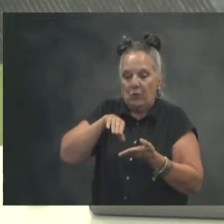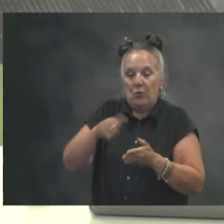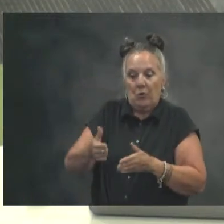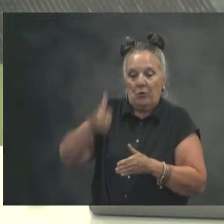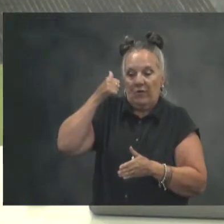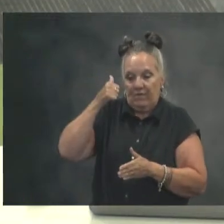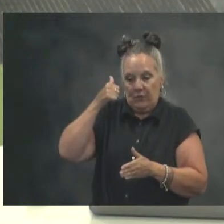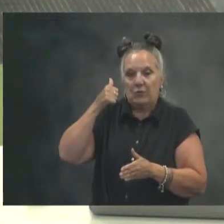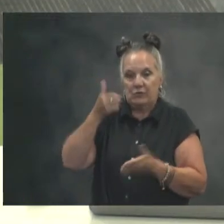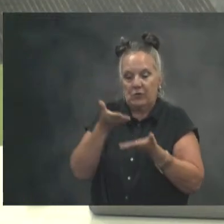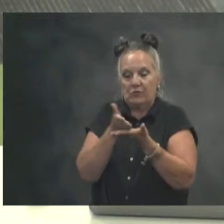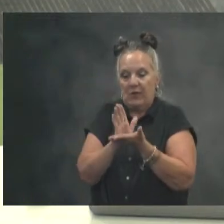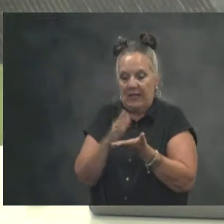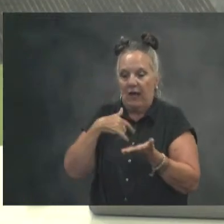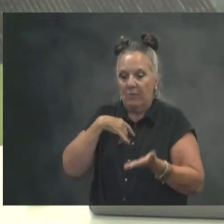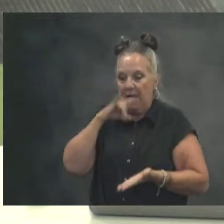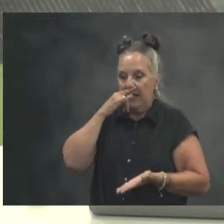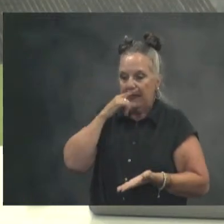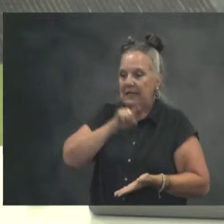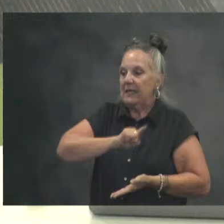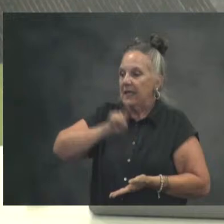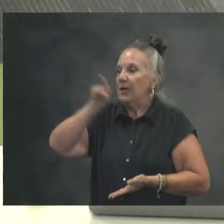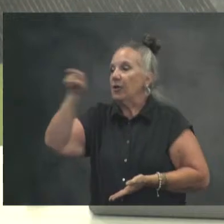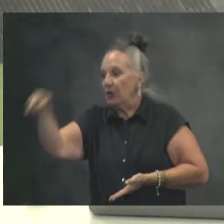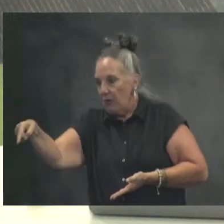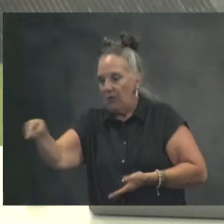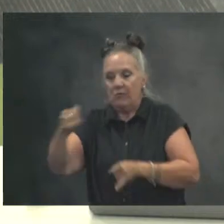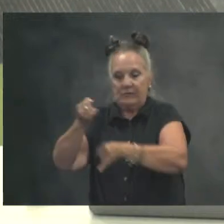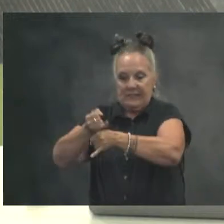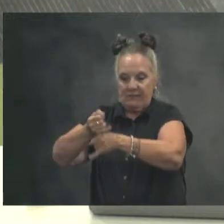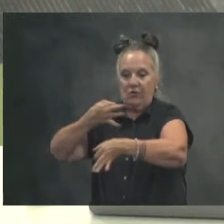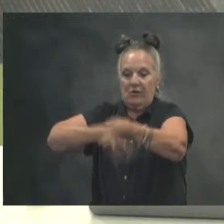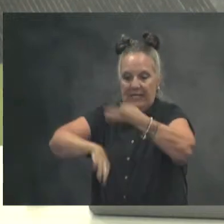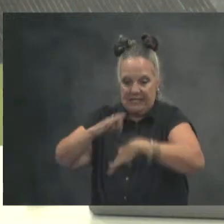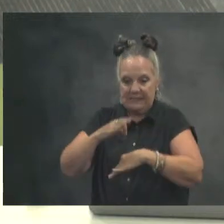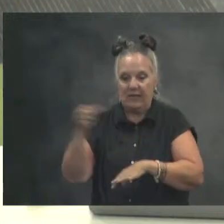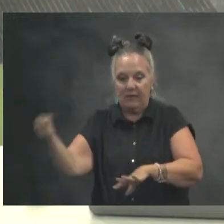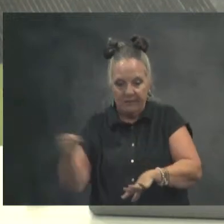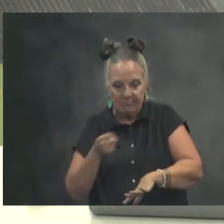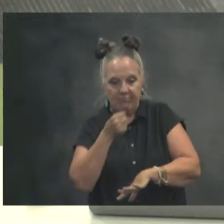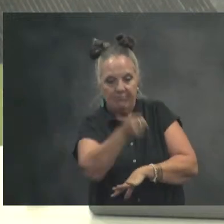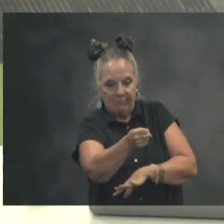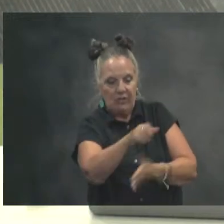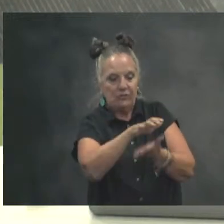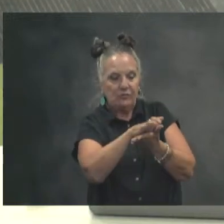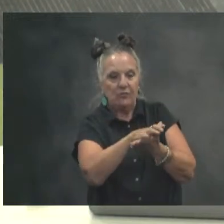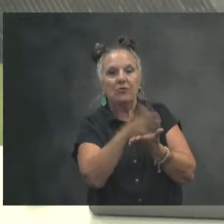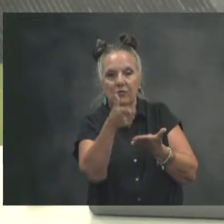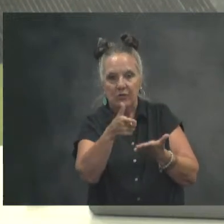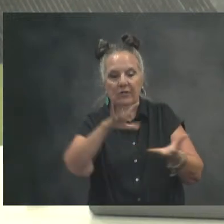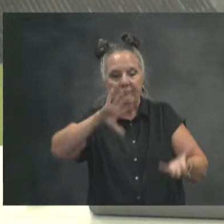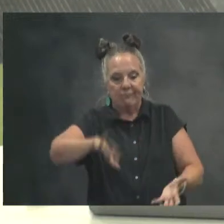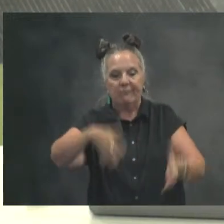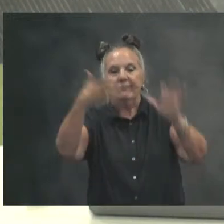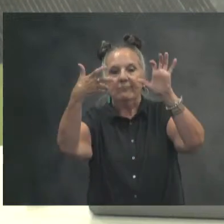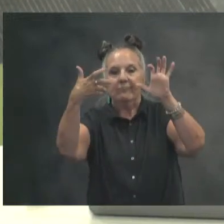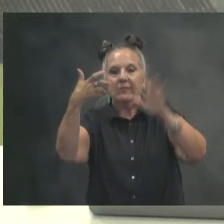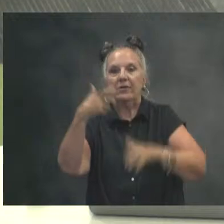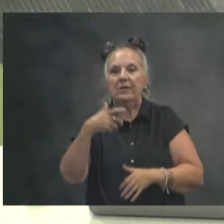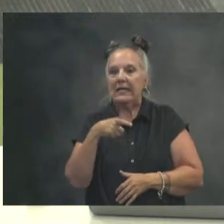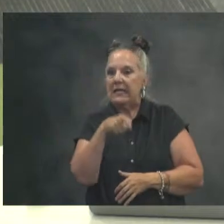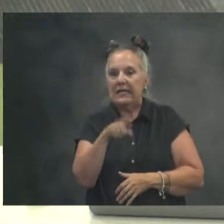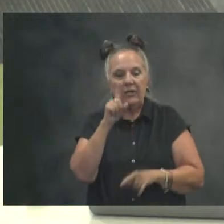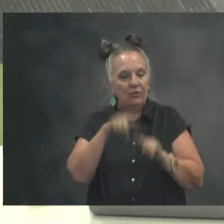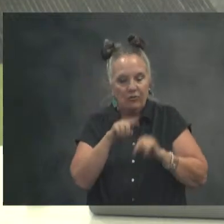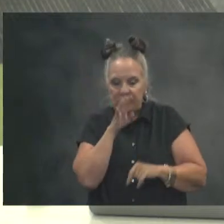for months and allowed him to get his ass whooped by the juvenile delinquents you stuck him in with because he was disruptive, because the kid